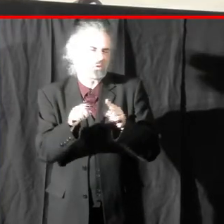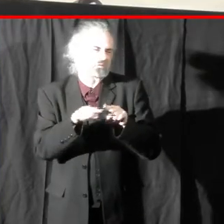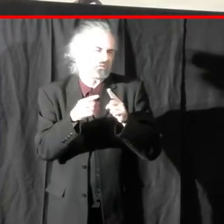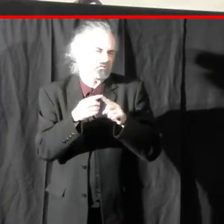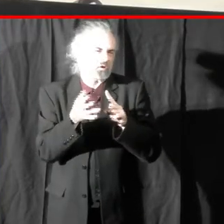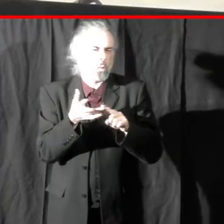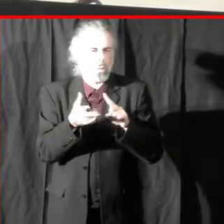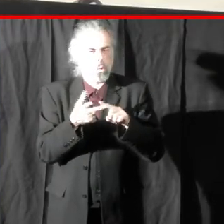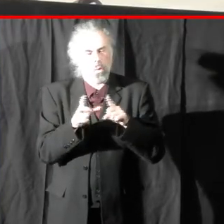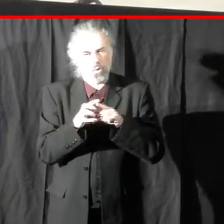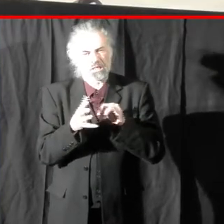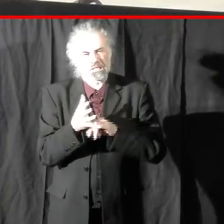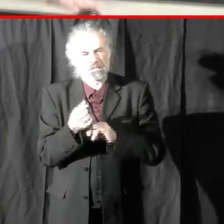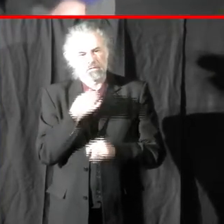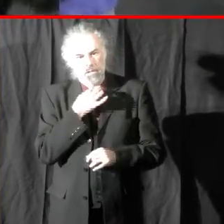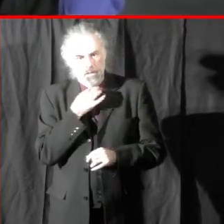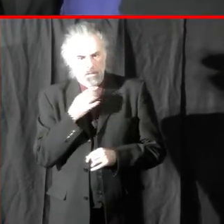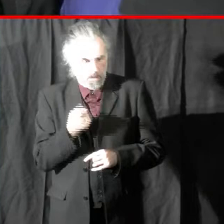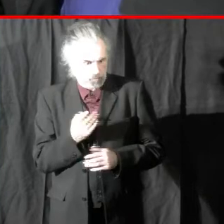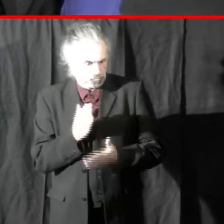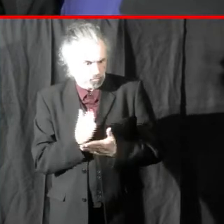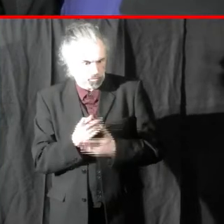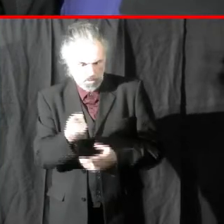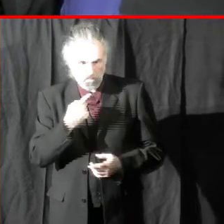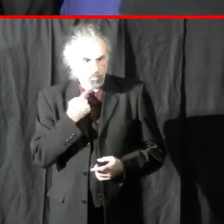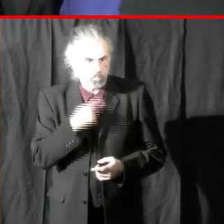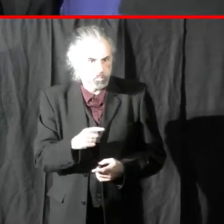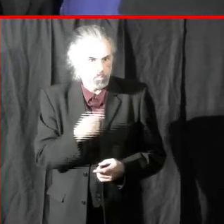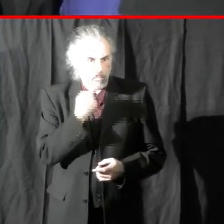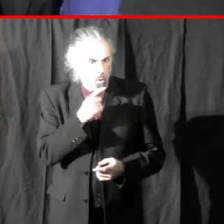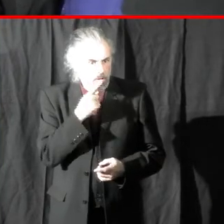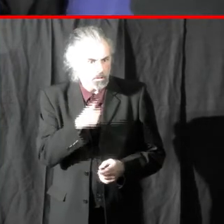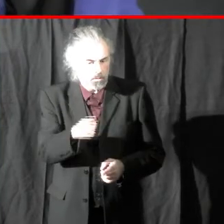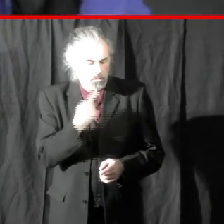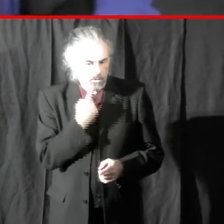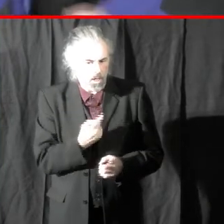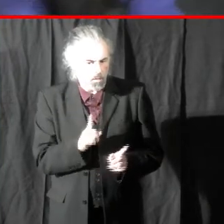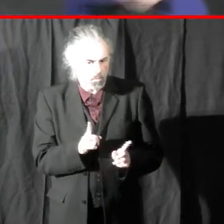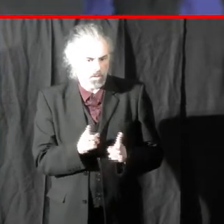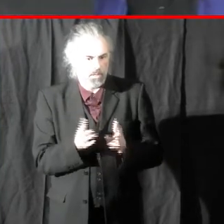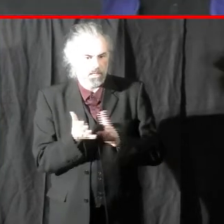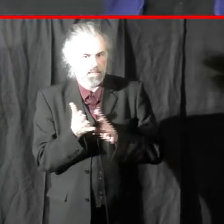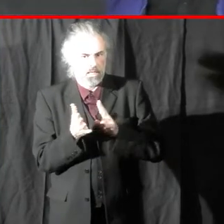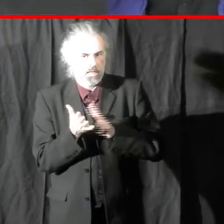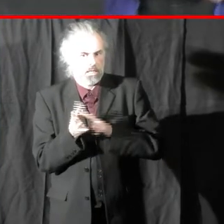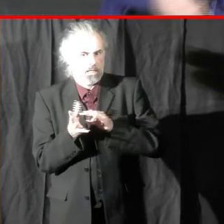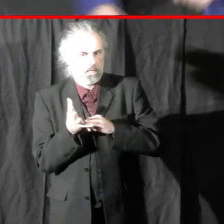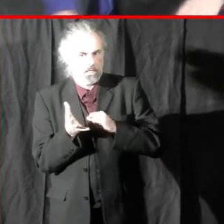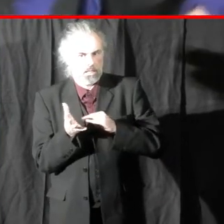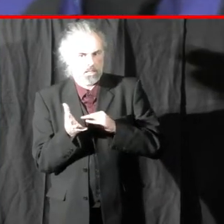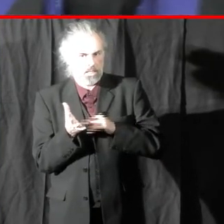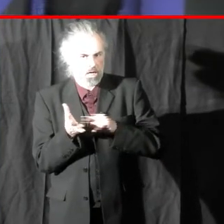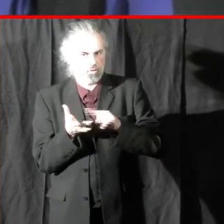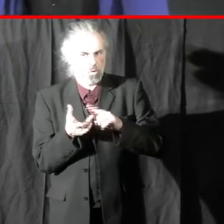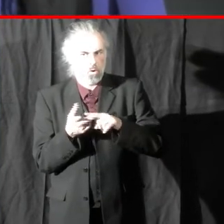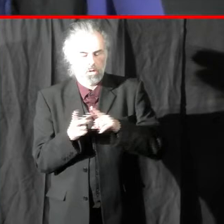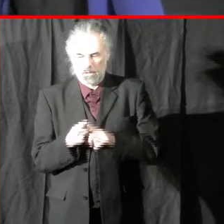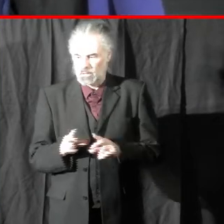I mean, that's true, but the nastoids are toxic, and that's what we... So, what are we going to do? I